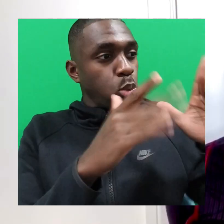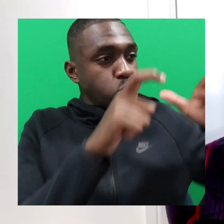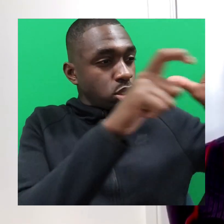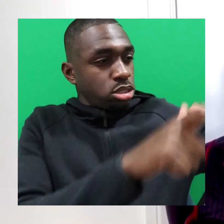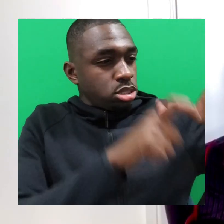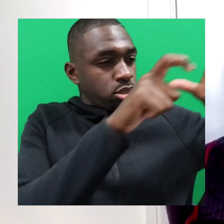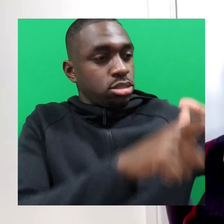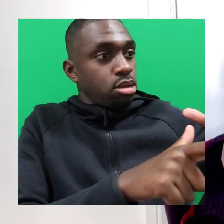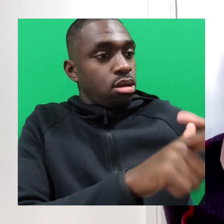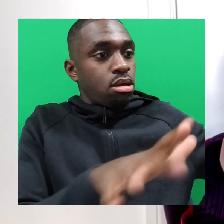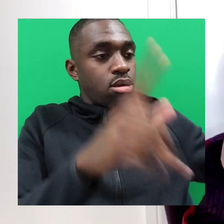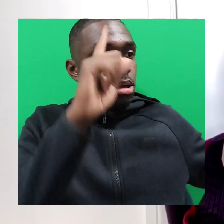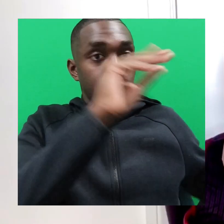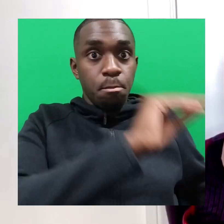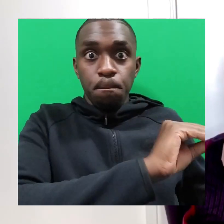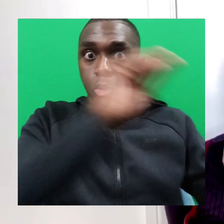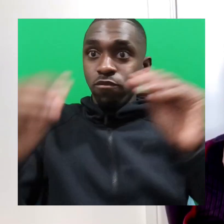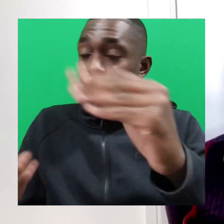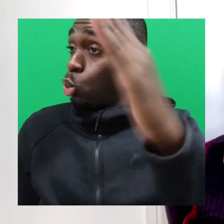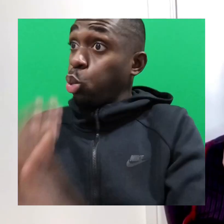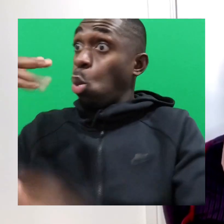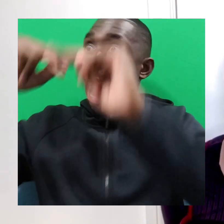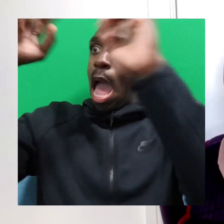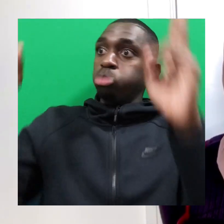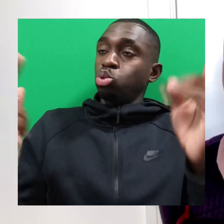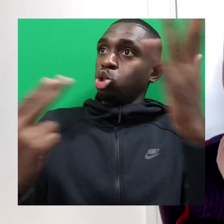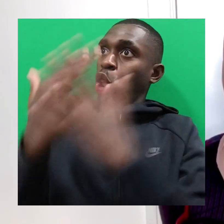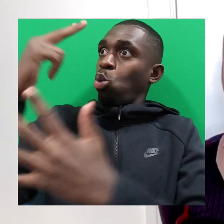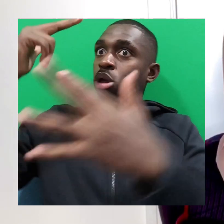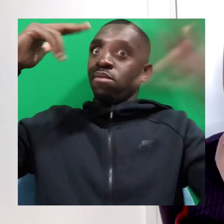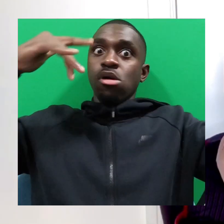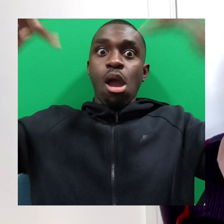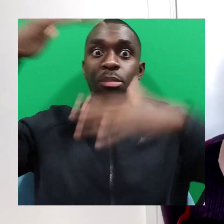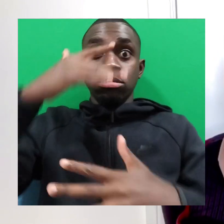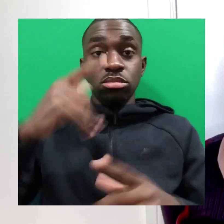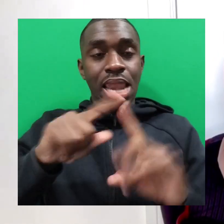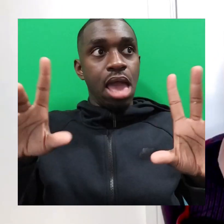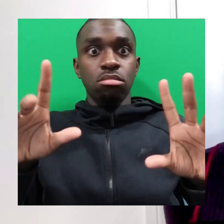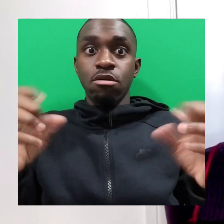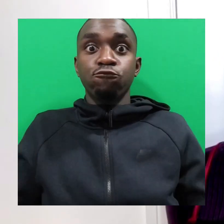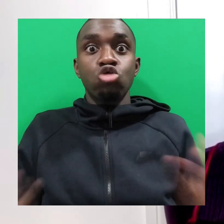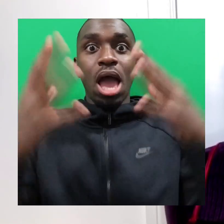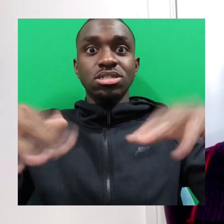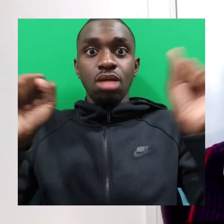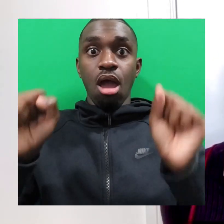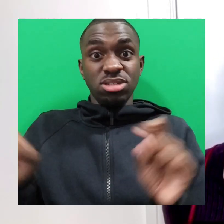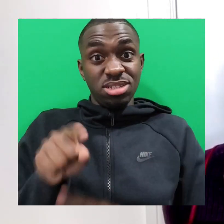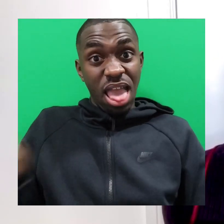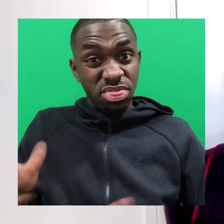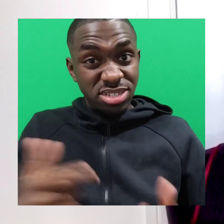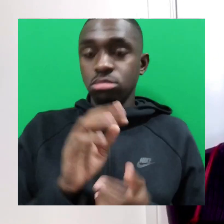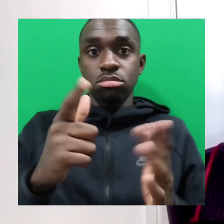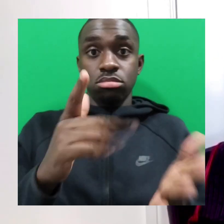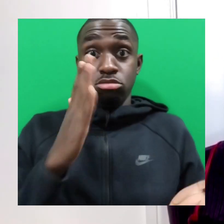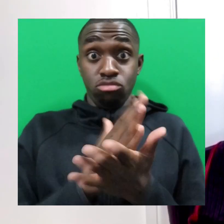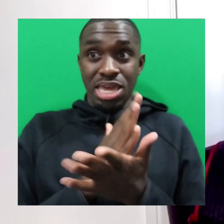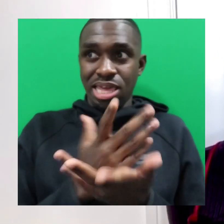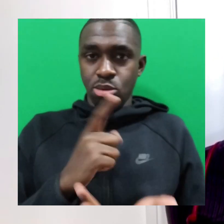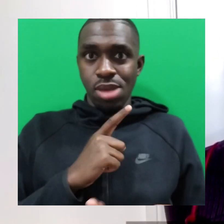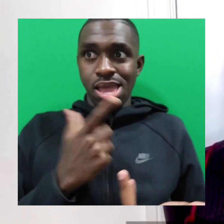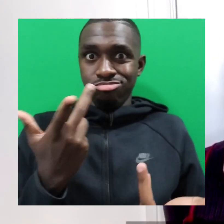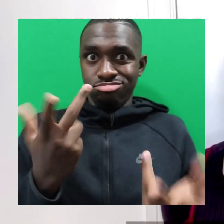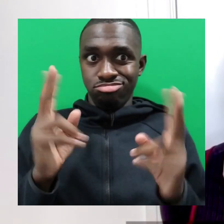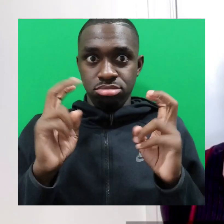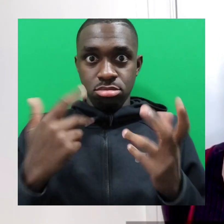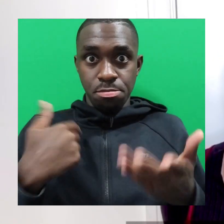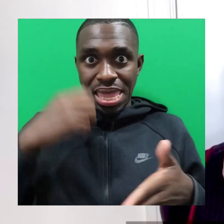fresh start. And you know, I really enjoyed the job. I have a very supportive team. Like,